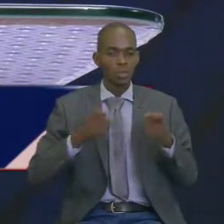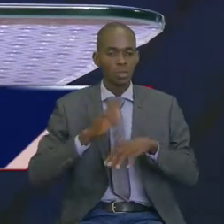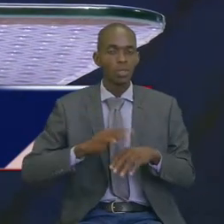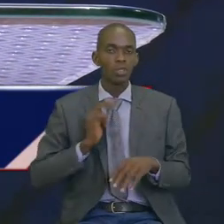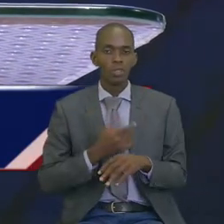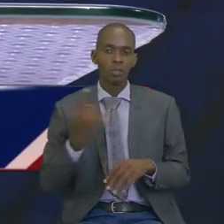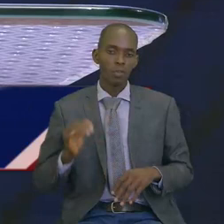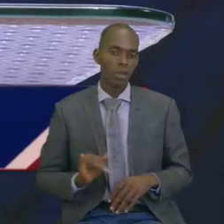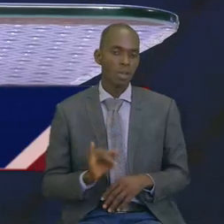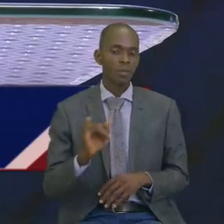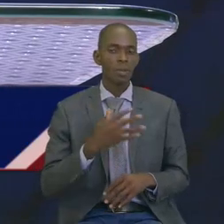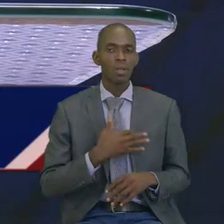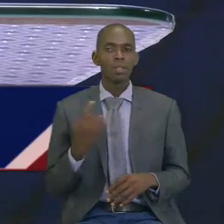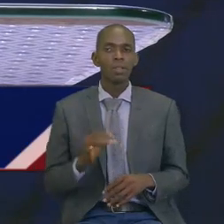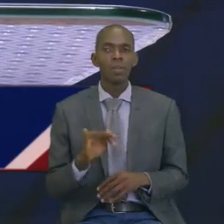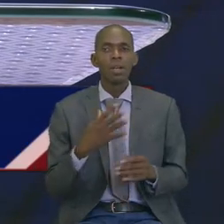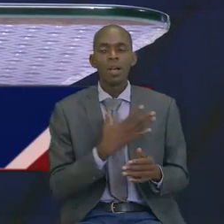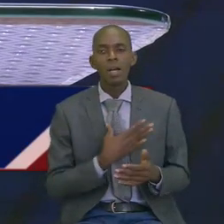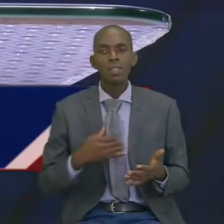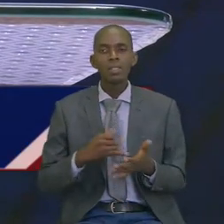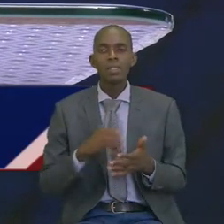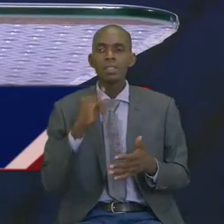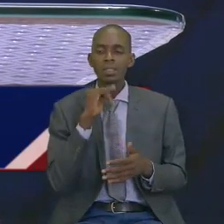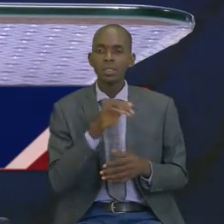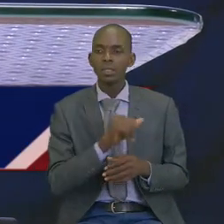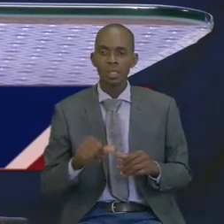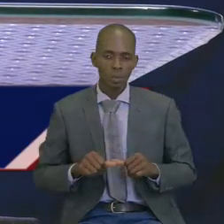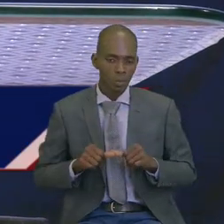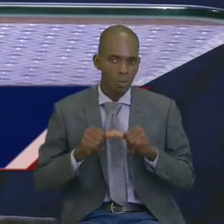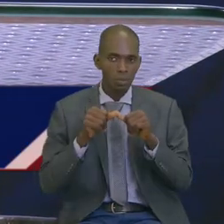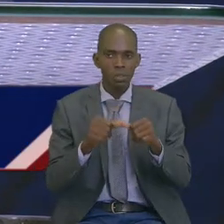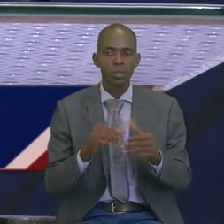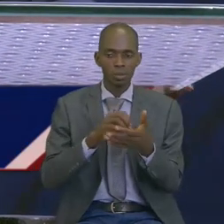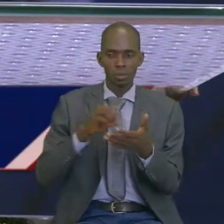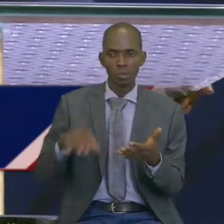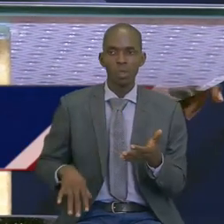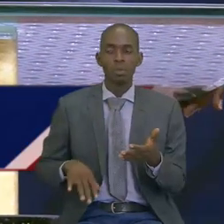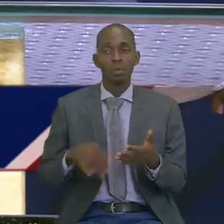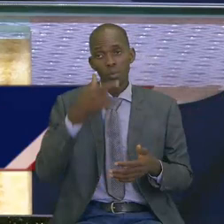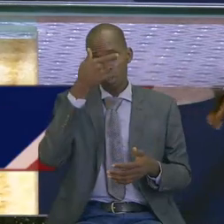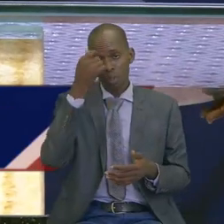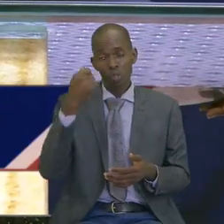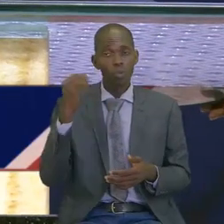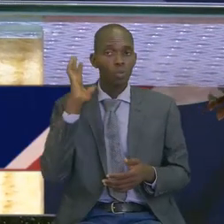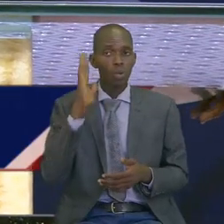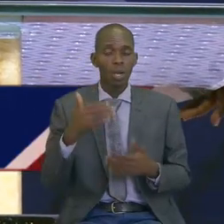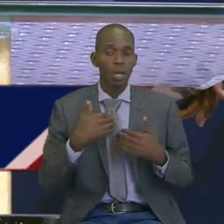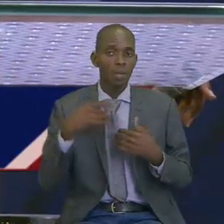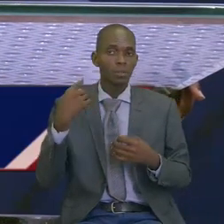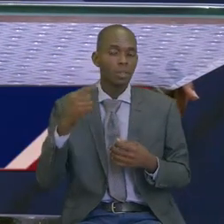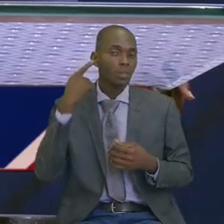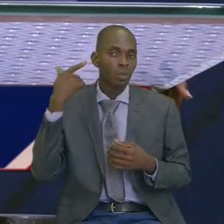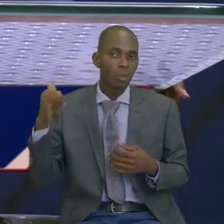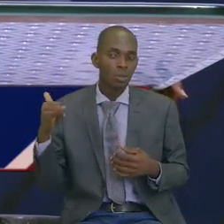and ever. And it's a perpetual displacement we're going to have, because the gold and the brass and